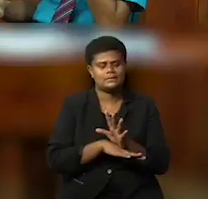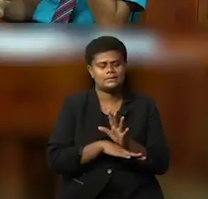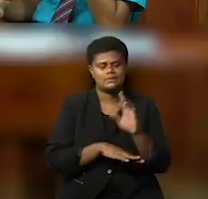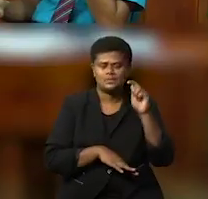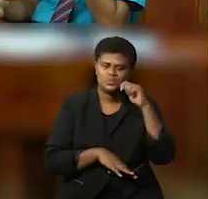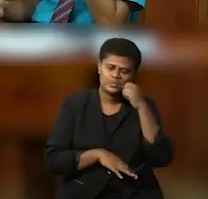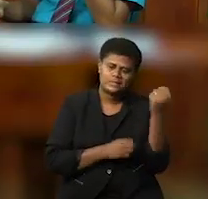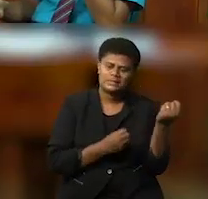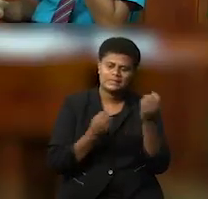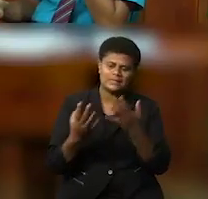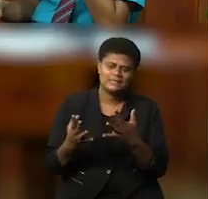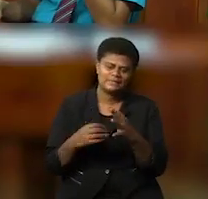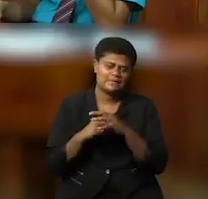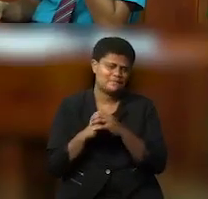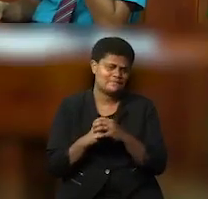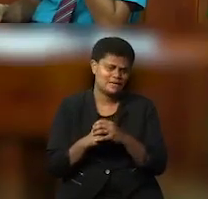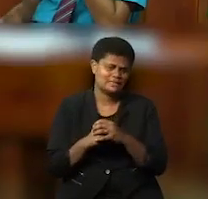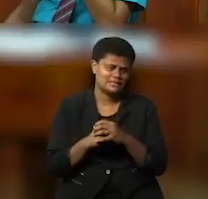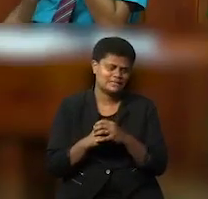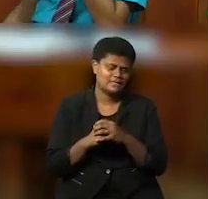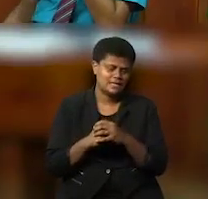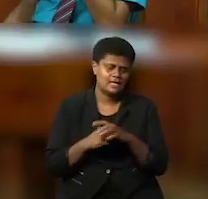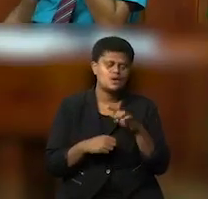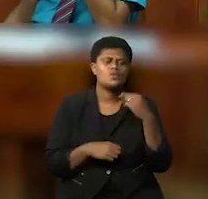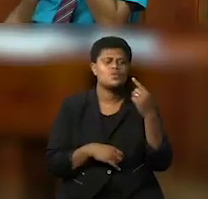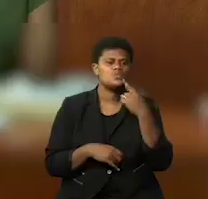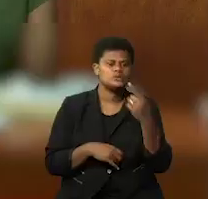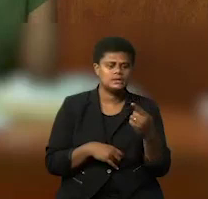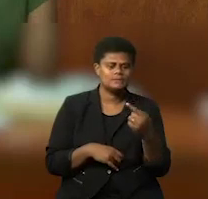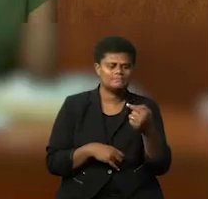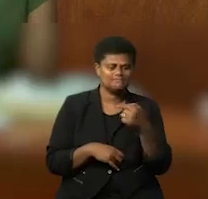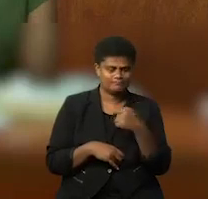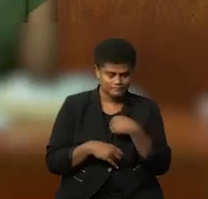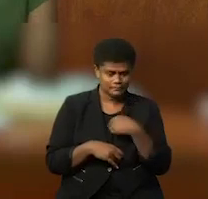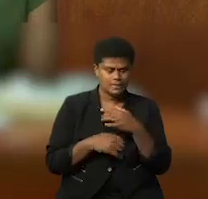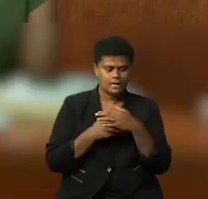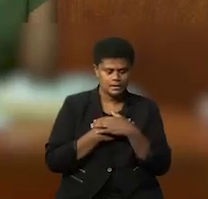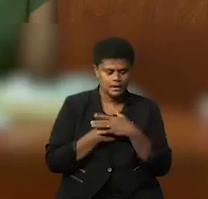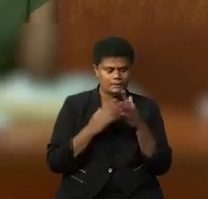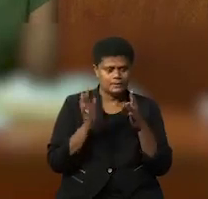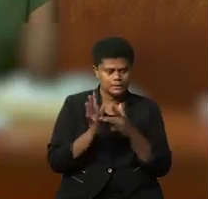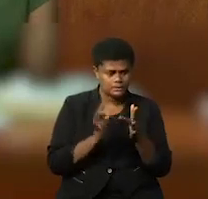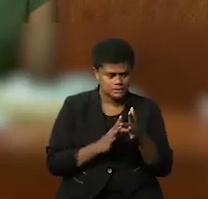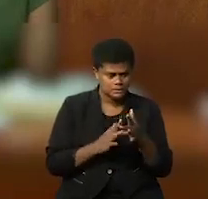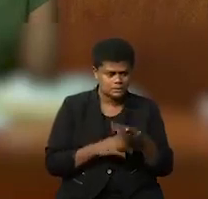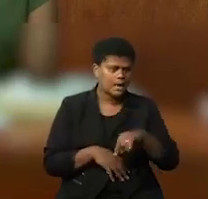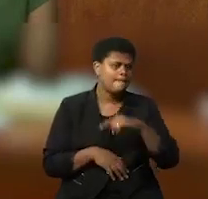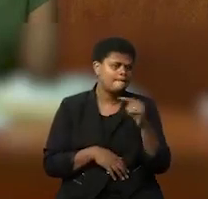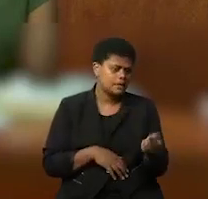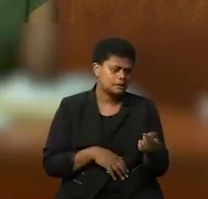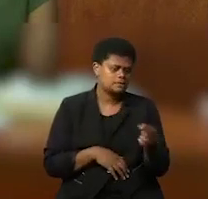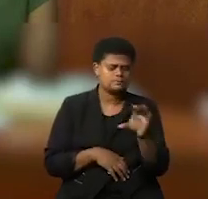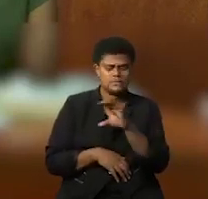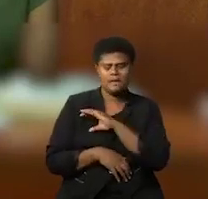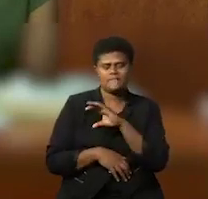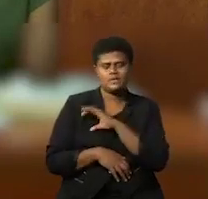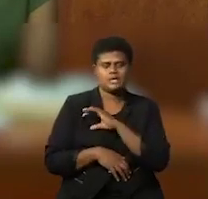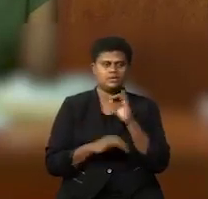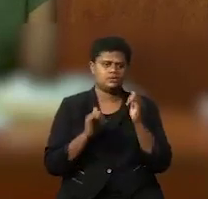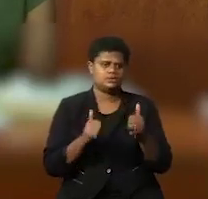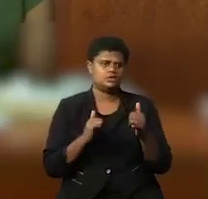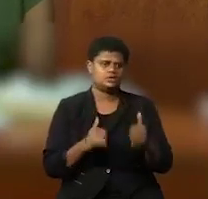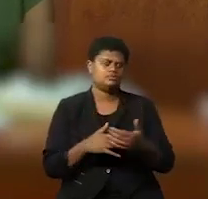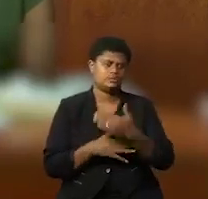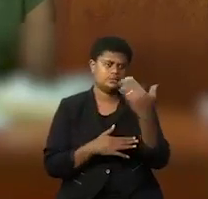see, that phrase is contradicting already. It's just contradicting itself.